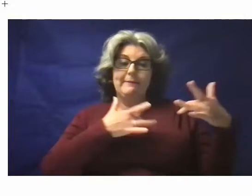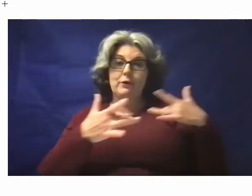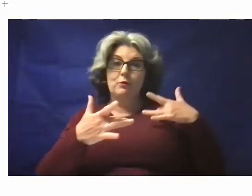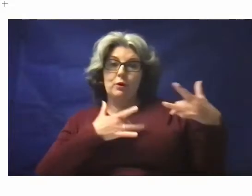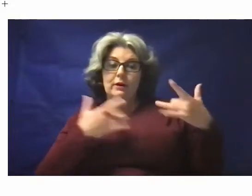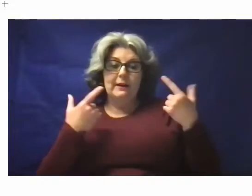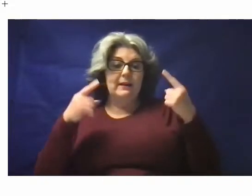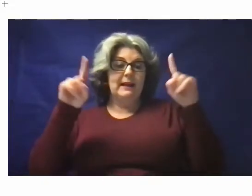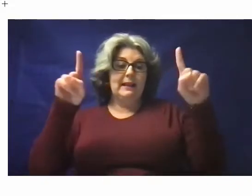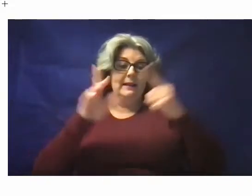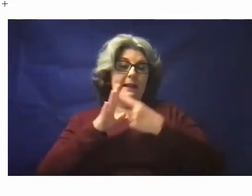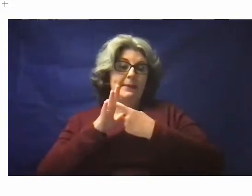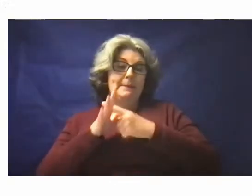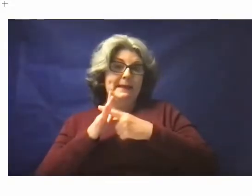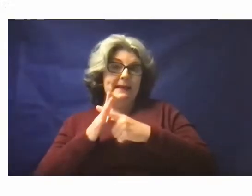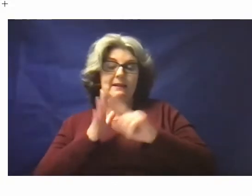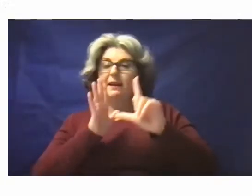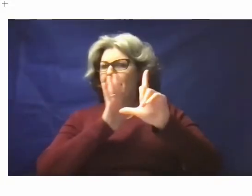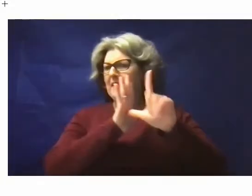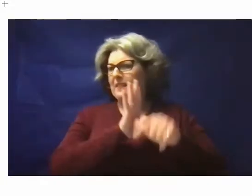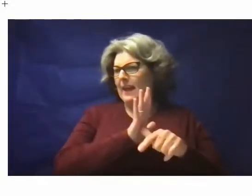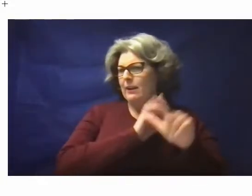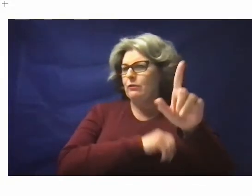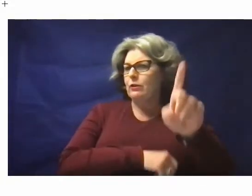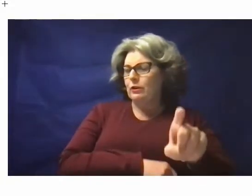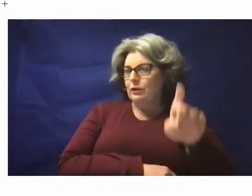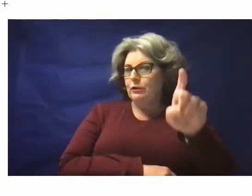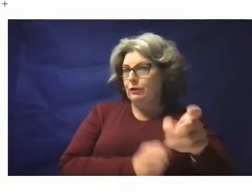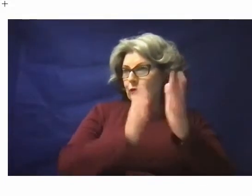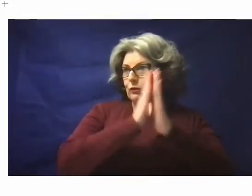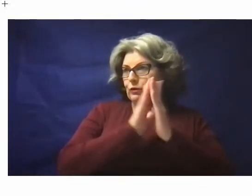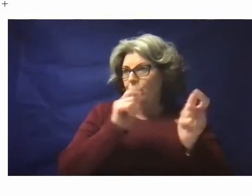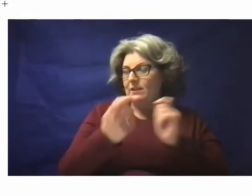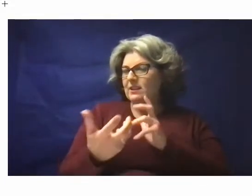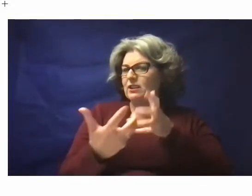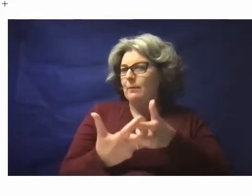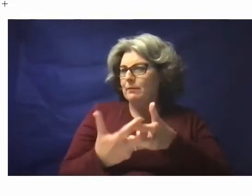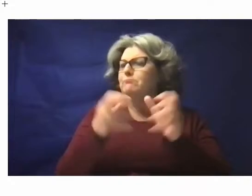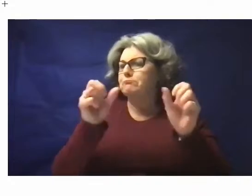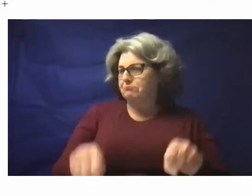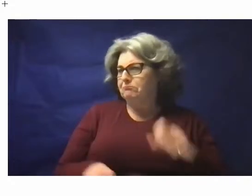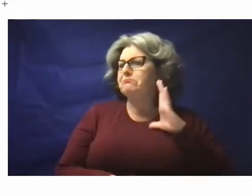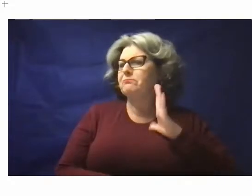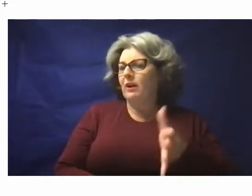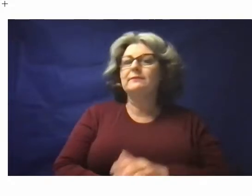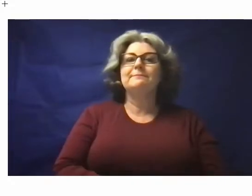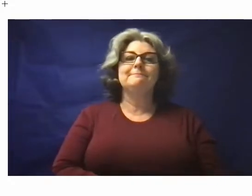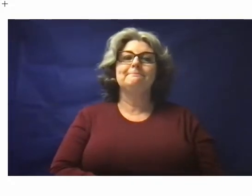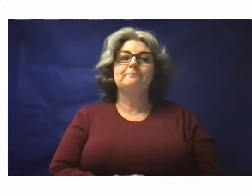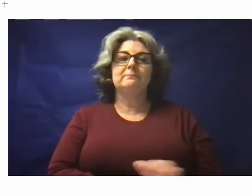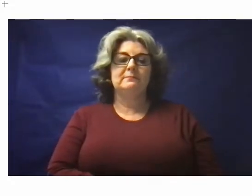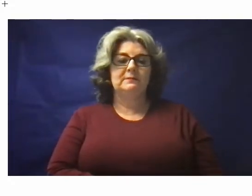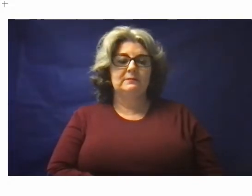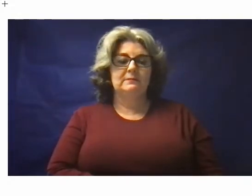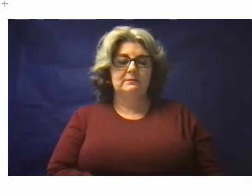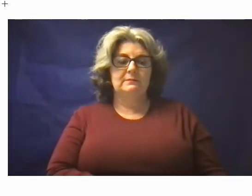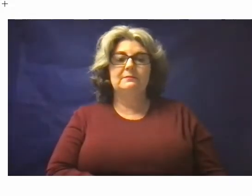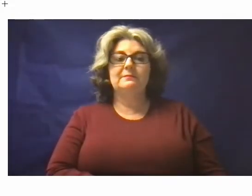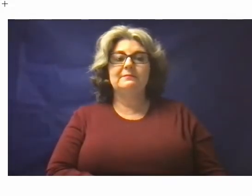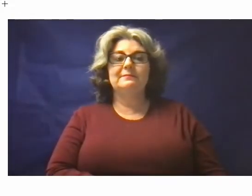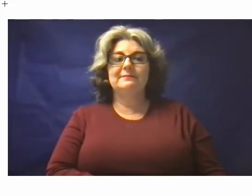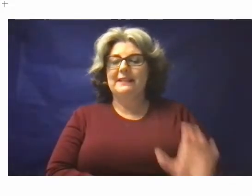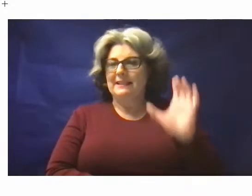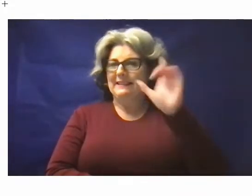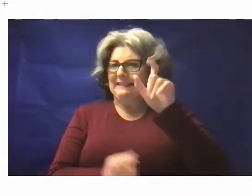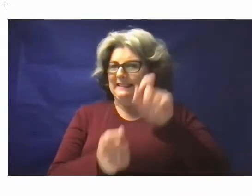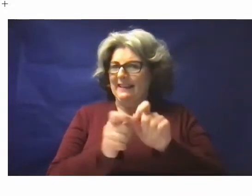the beginning and then later in the process you need to request an accommodation, that's absolutely fine. Perfect. That's exactly what I was looking for.